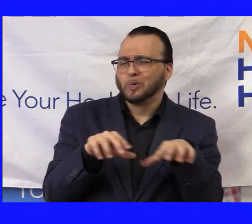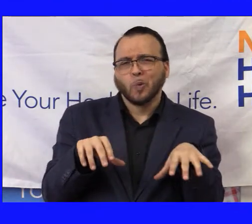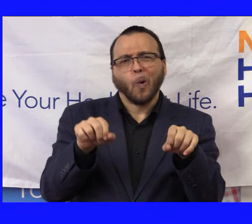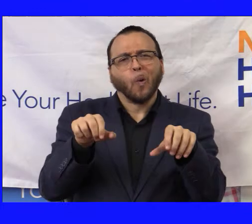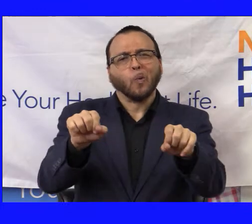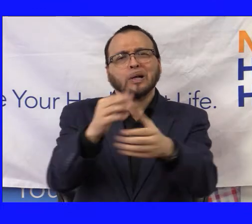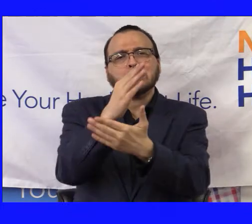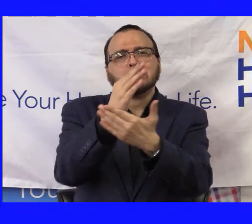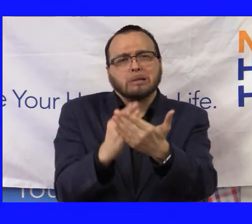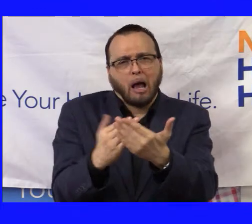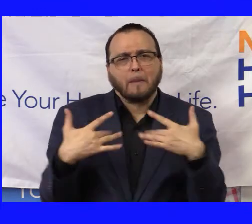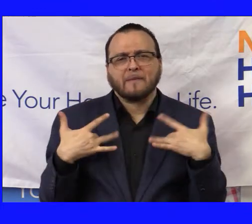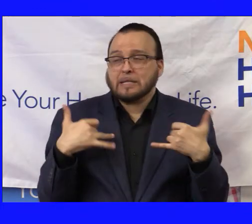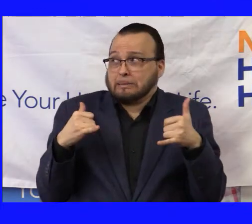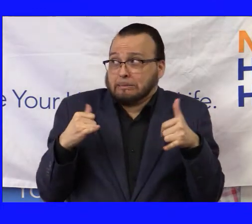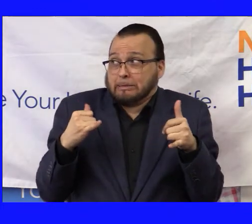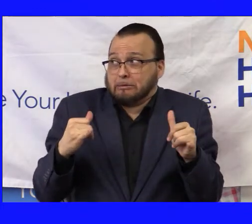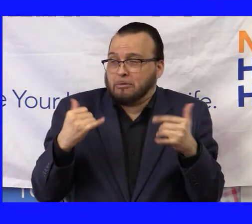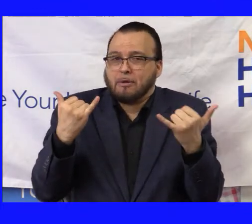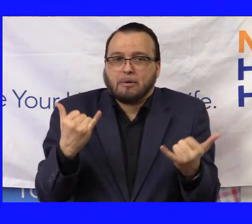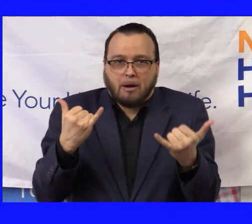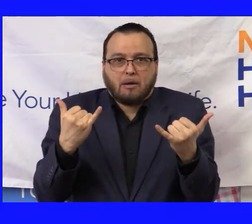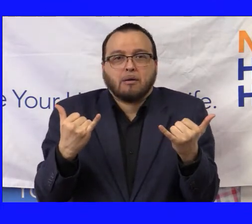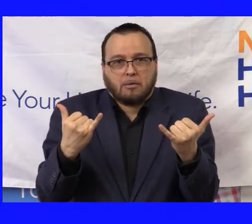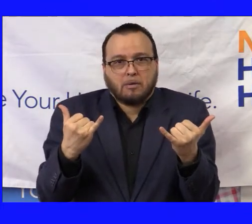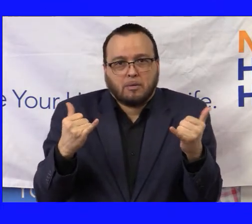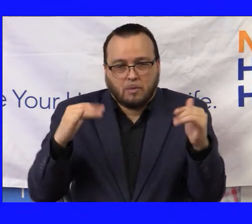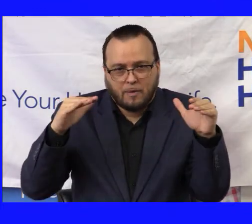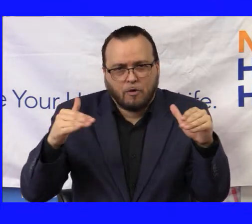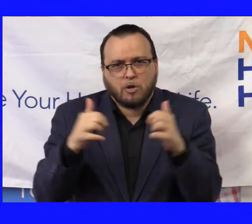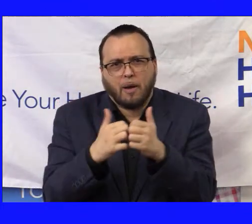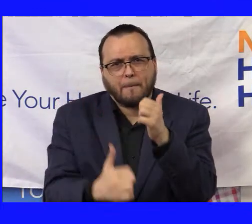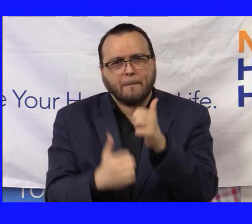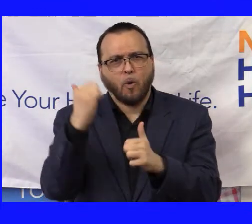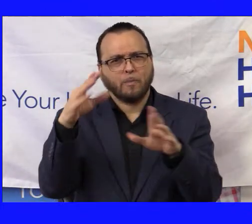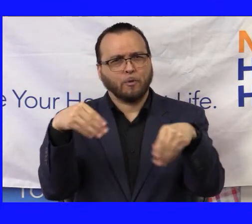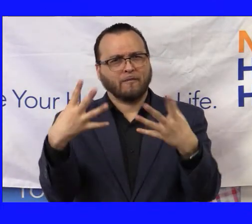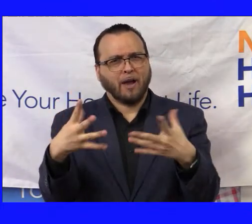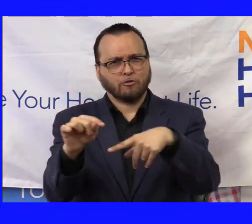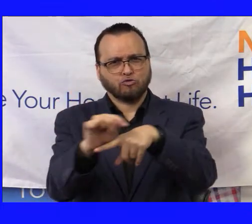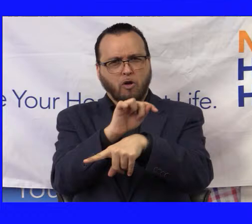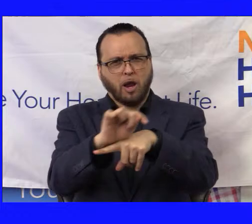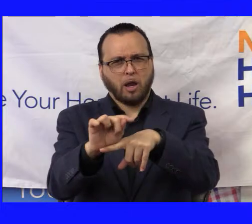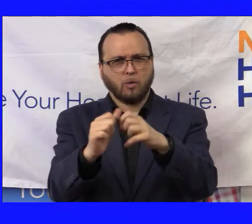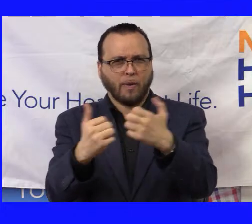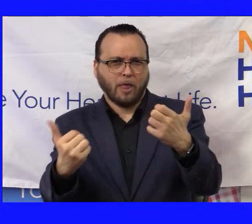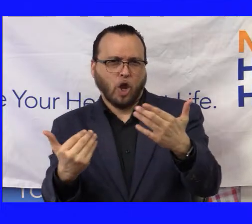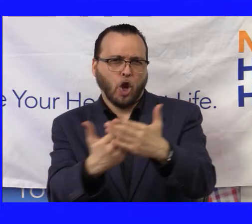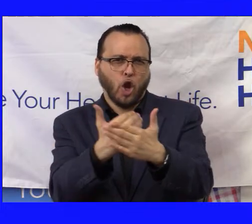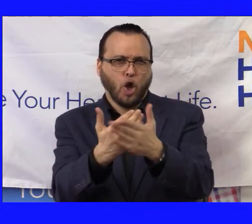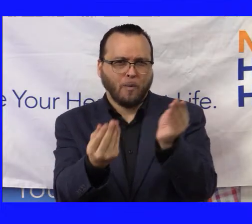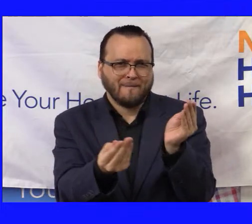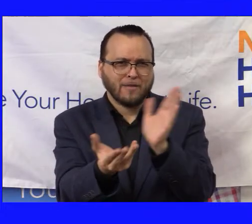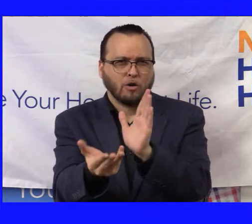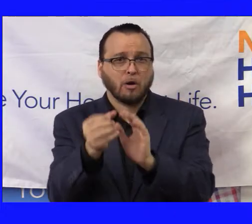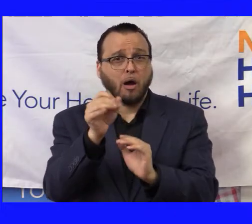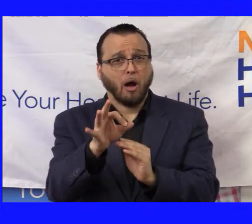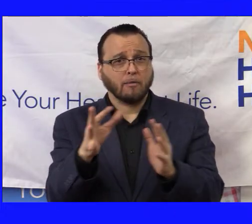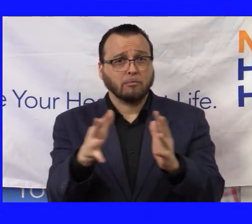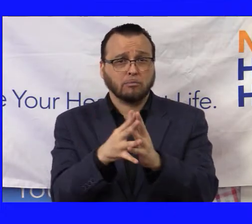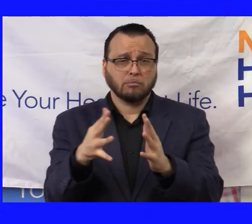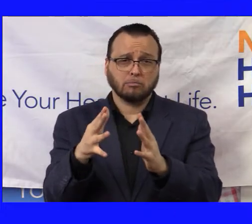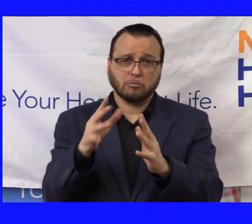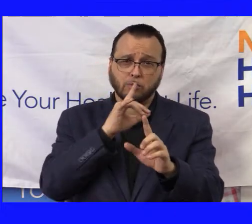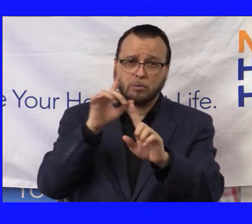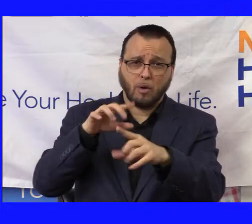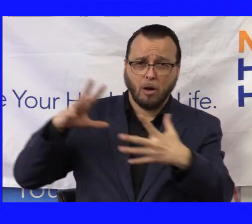are now focusing on having most of our providers trained in the newer version of the obstetric hemorrhage course, and